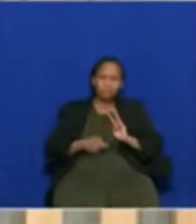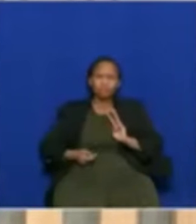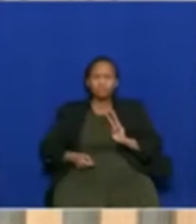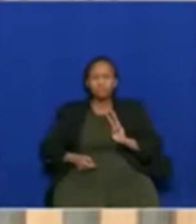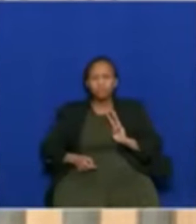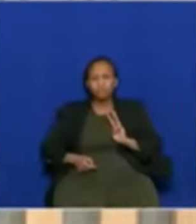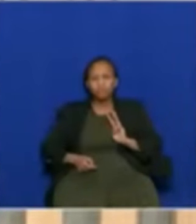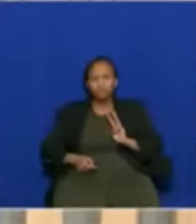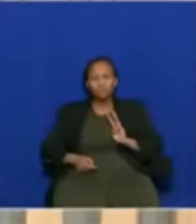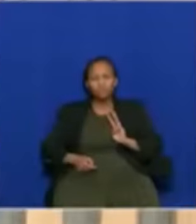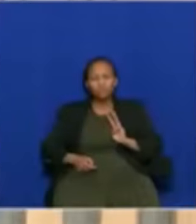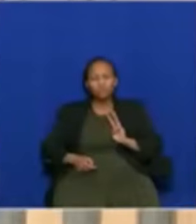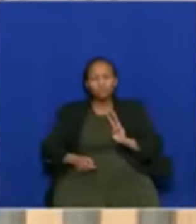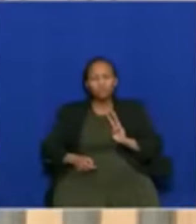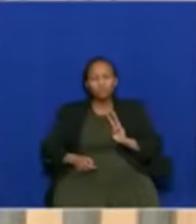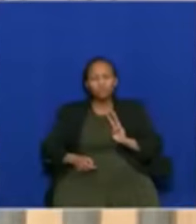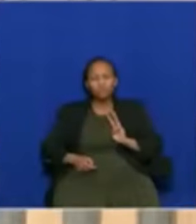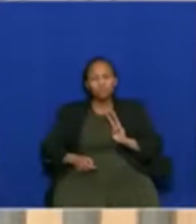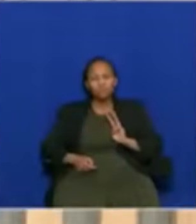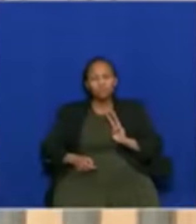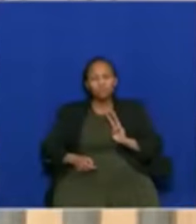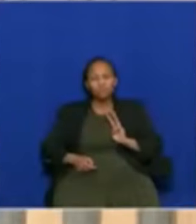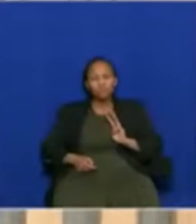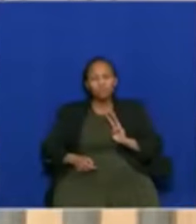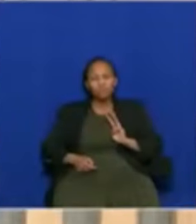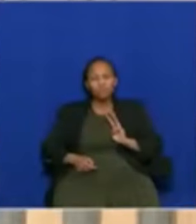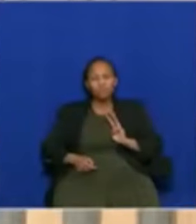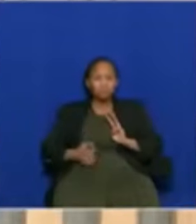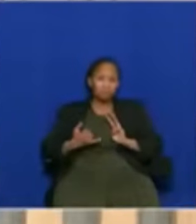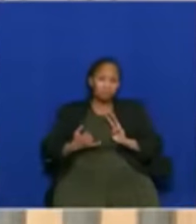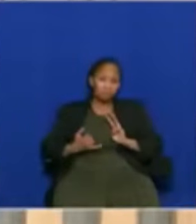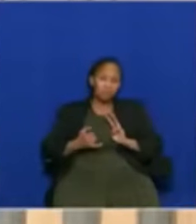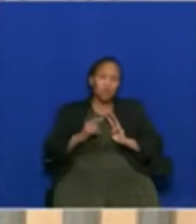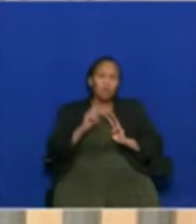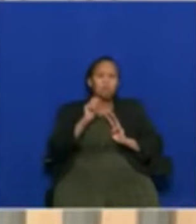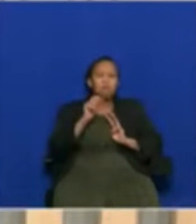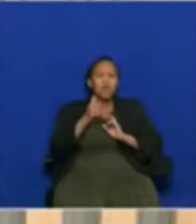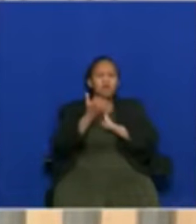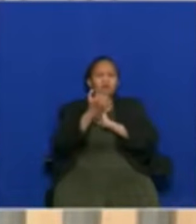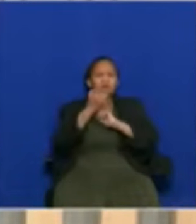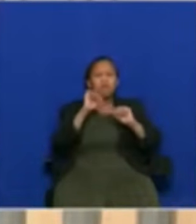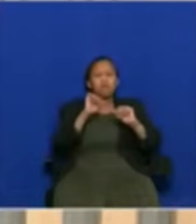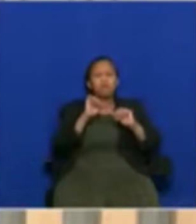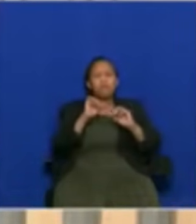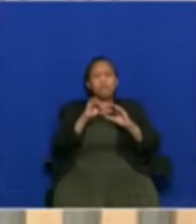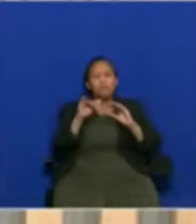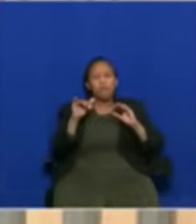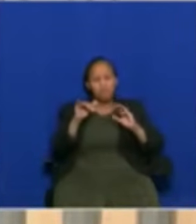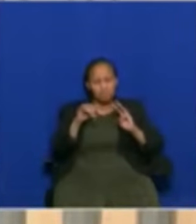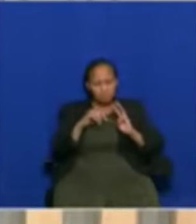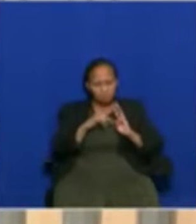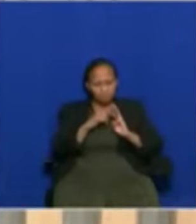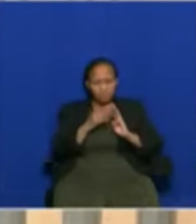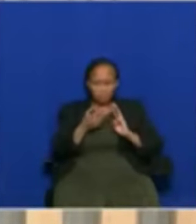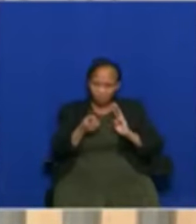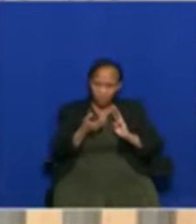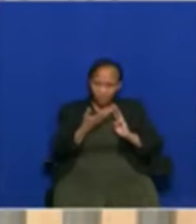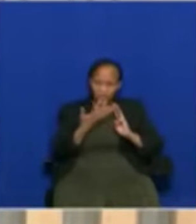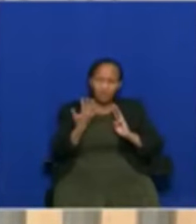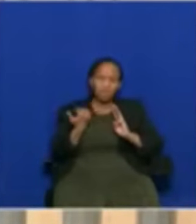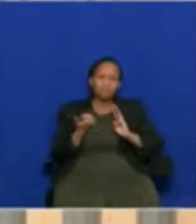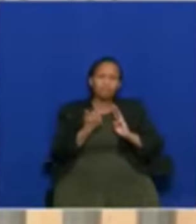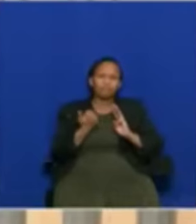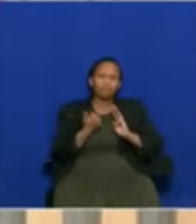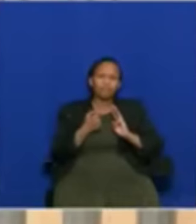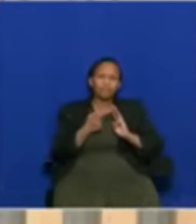are now have been granted bail with certain conditions. At 2951,